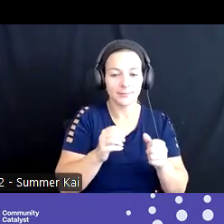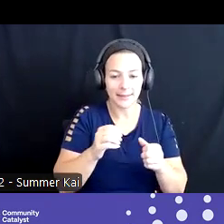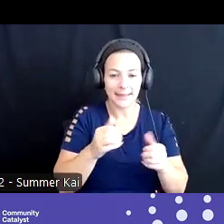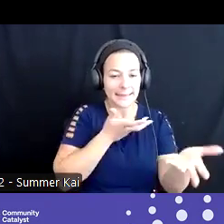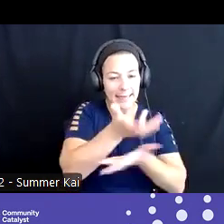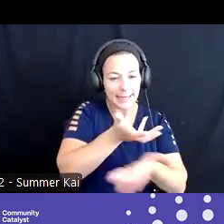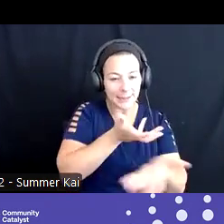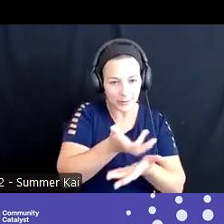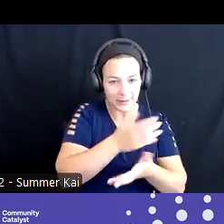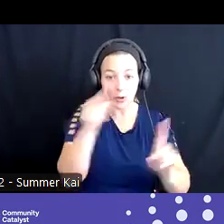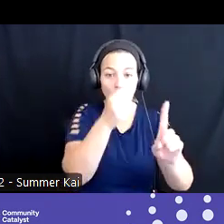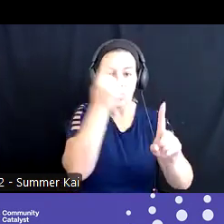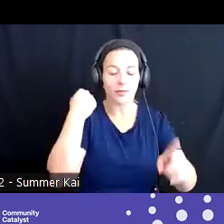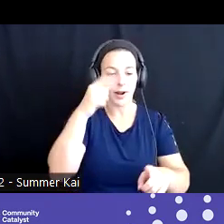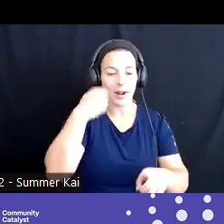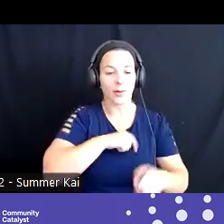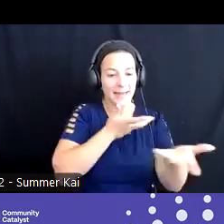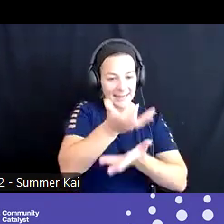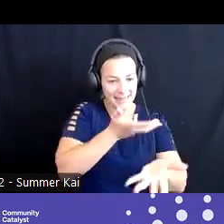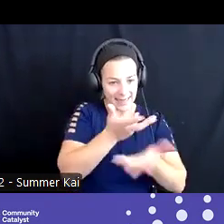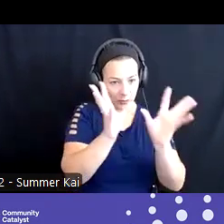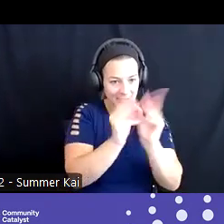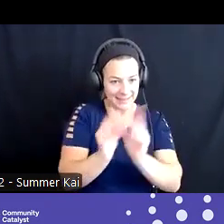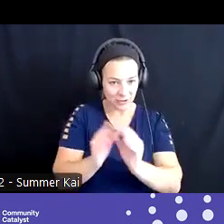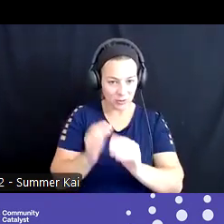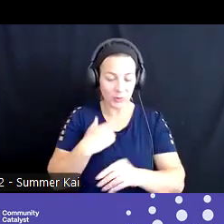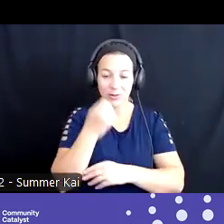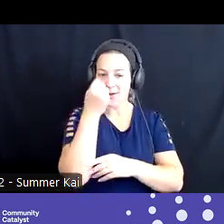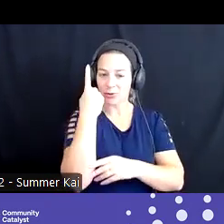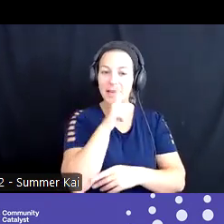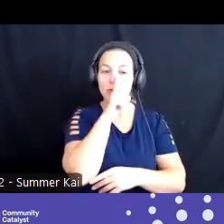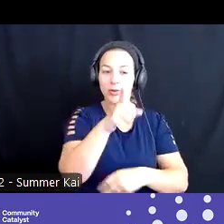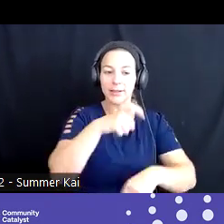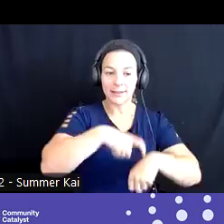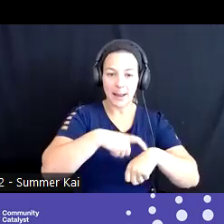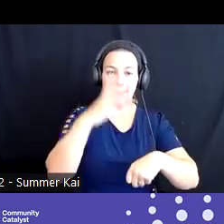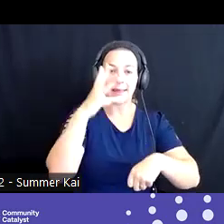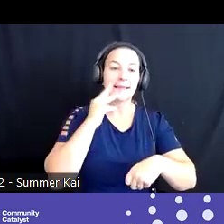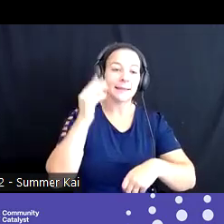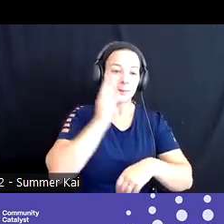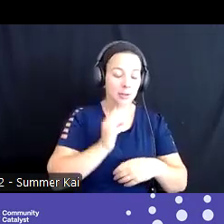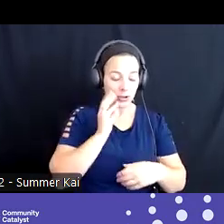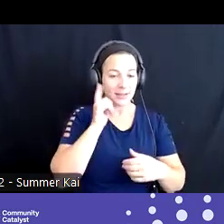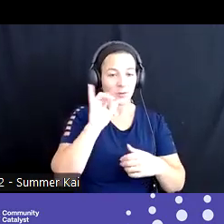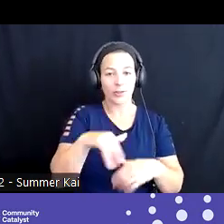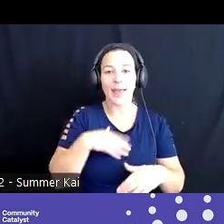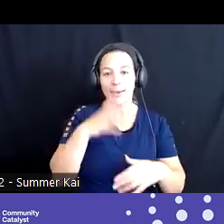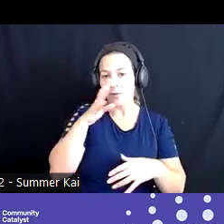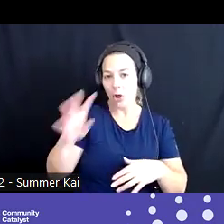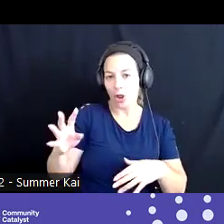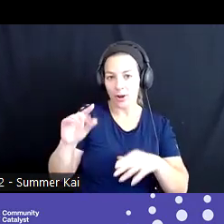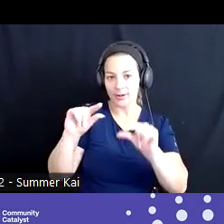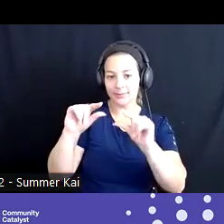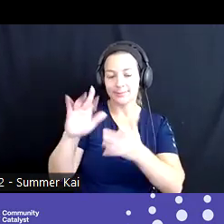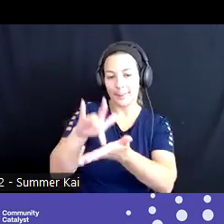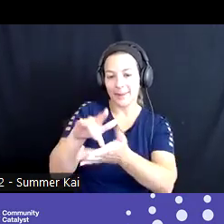of the engagement sessions were to understand the real-time experiences of the overlooked middle through the eyes of consumers